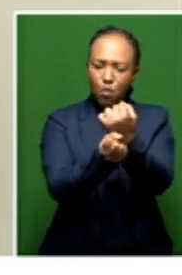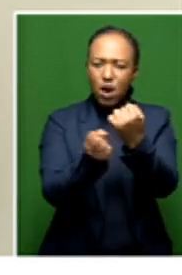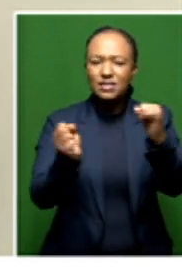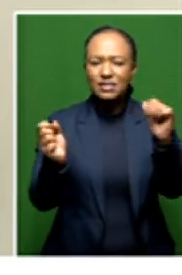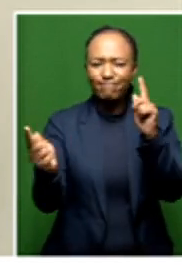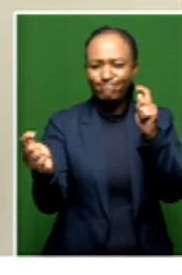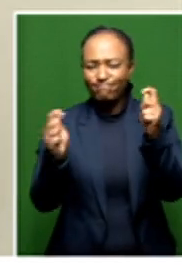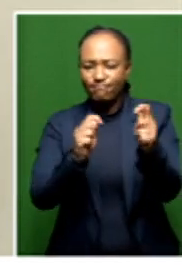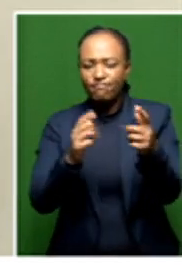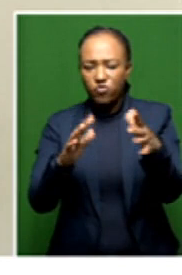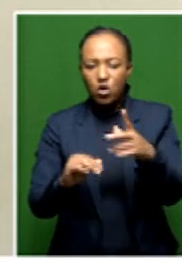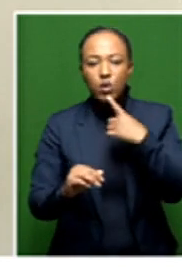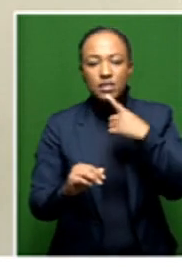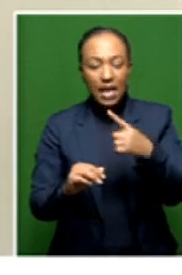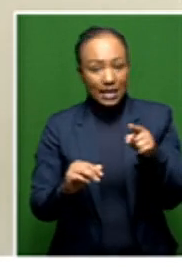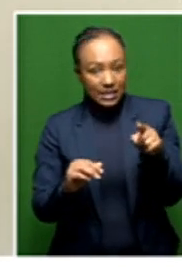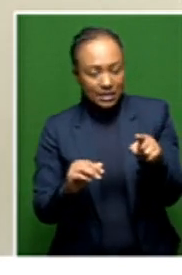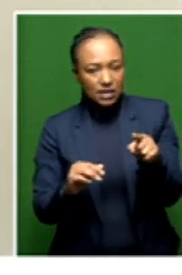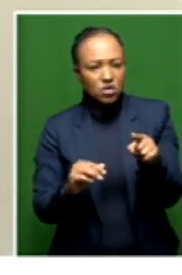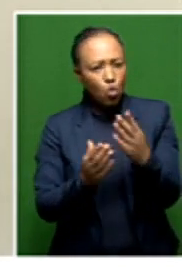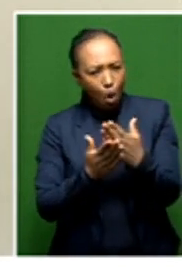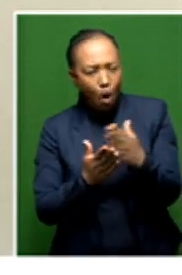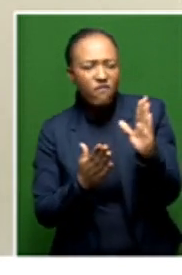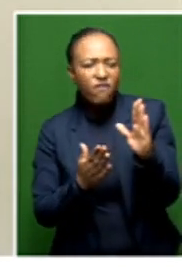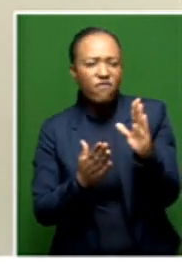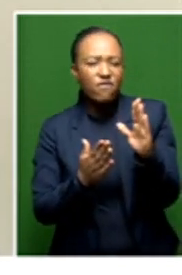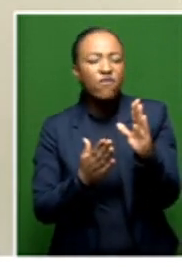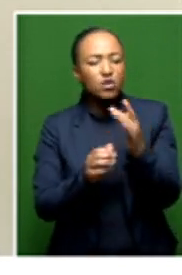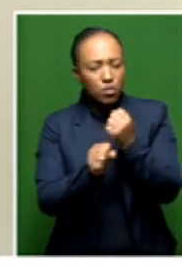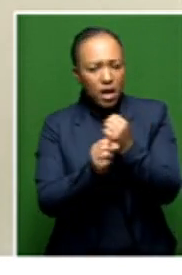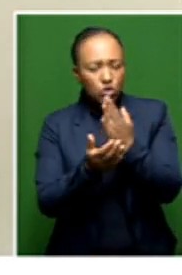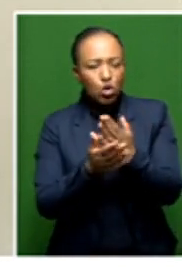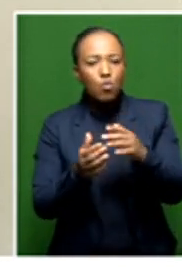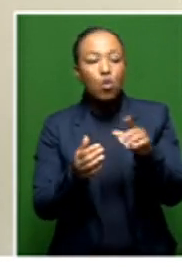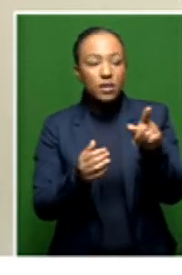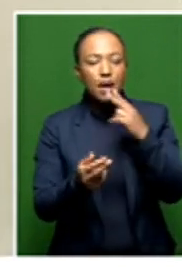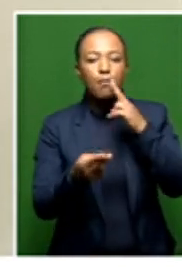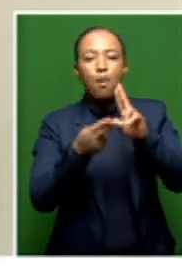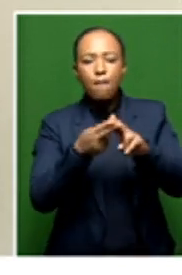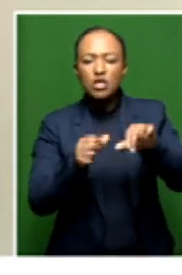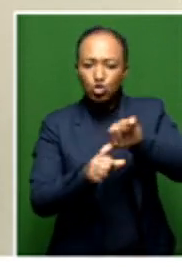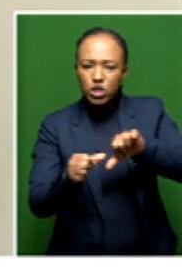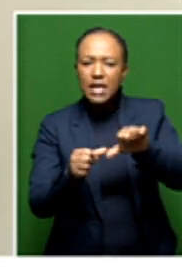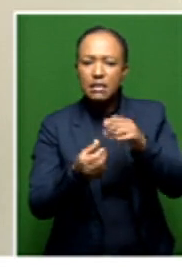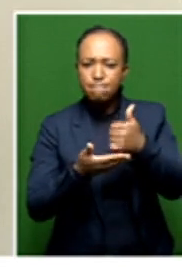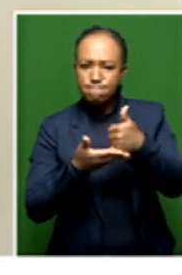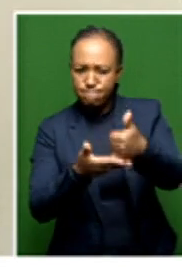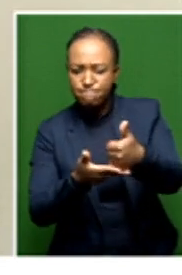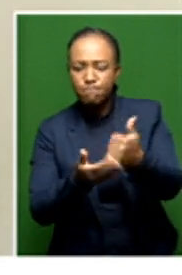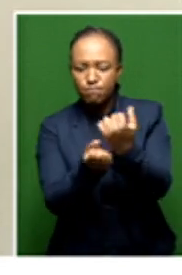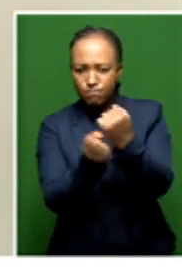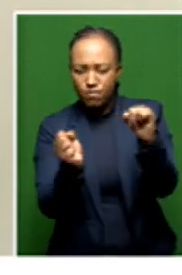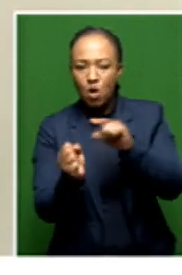say it is a direct route to socialism, and the party promised us socialism. For as long as we have